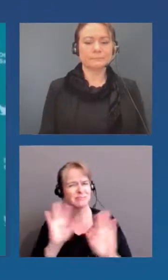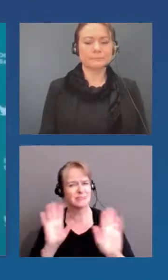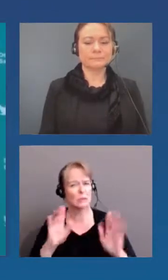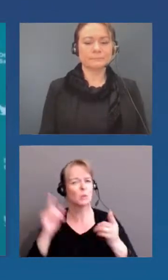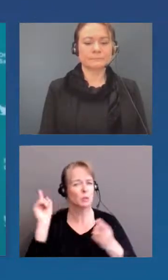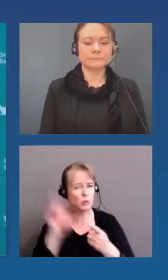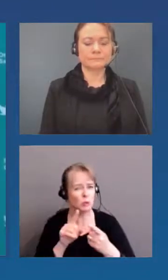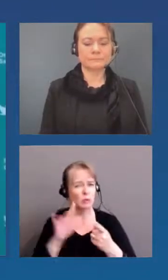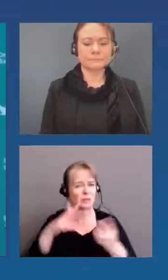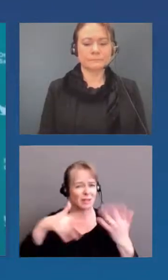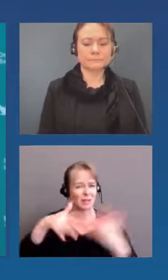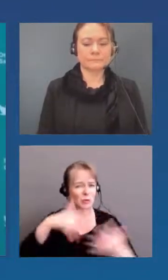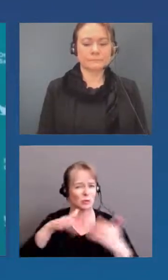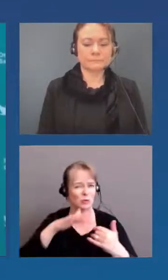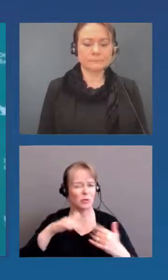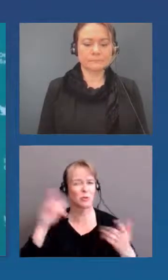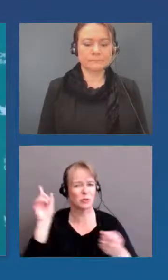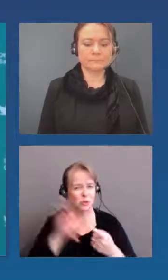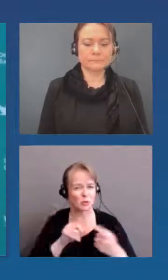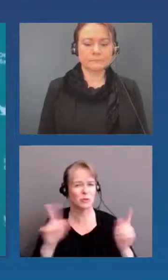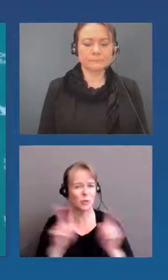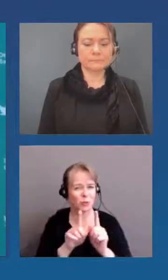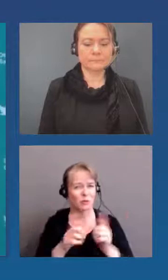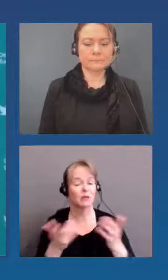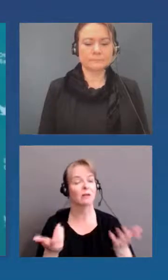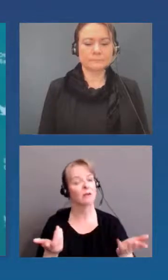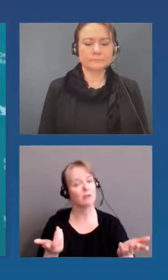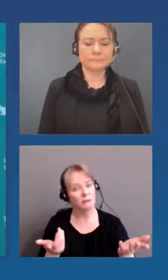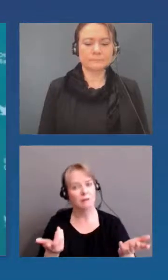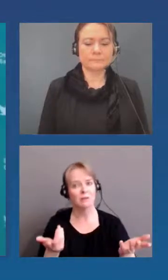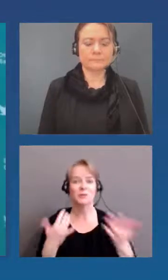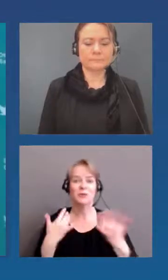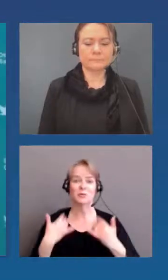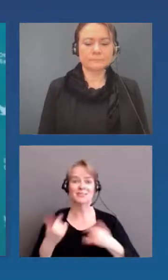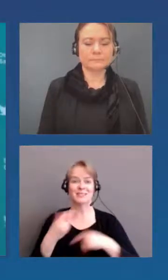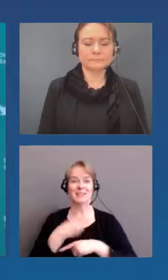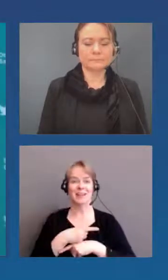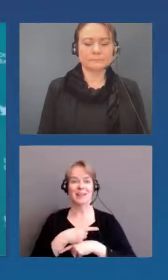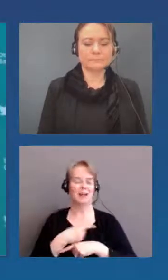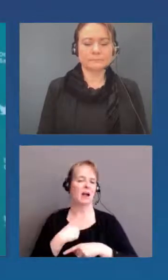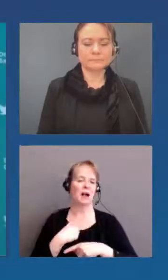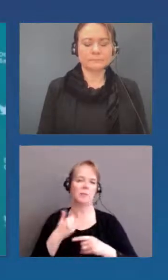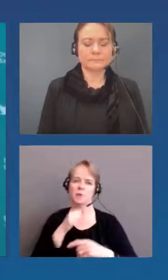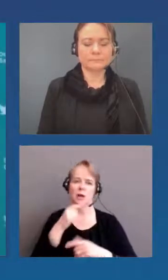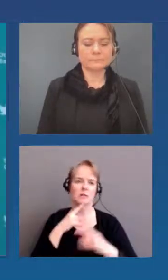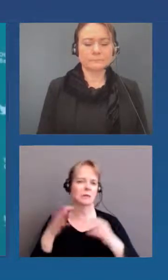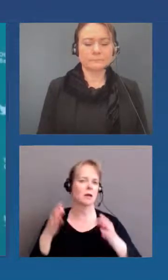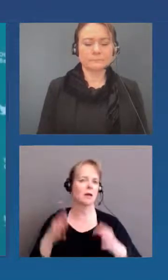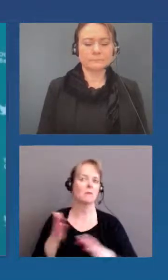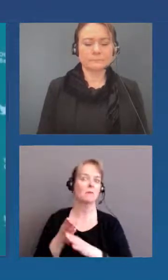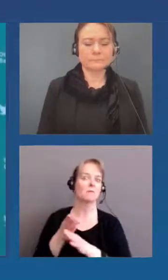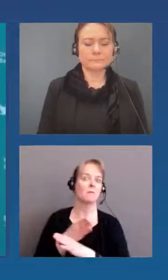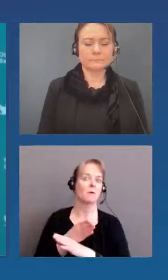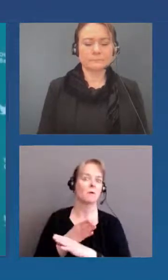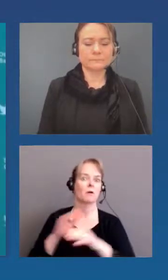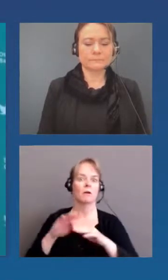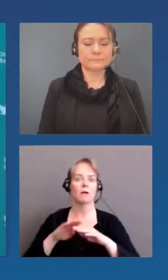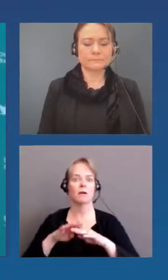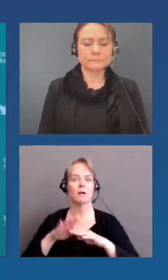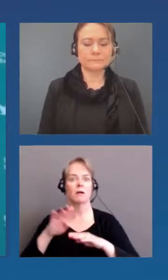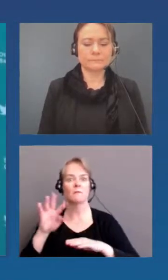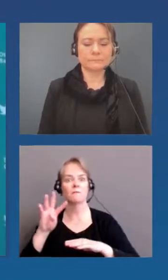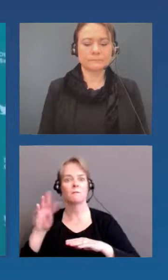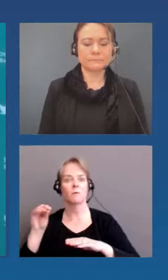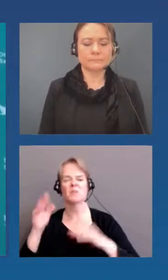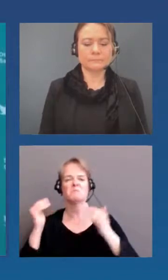no, not today. I'm not saying let's go into red today before we cross a threshold, but I'm watching carefully.